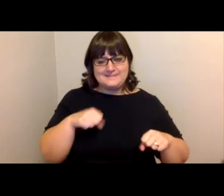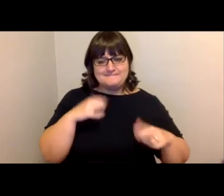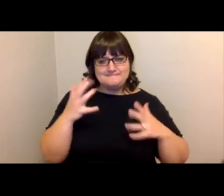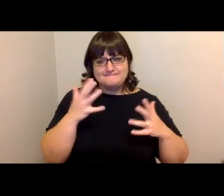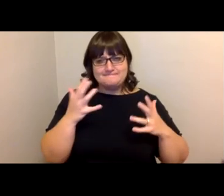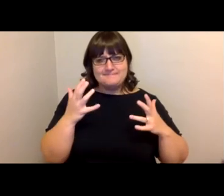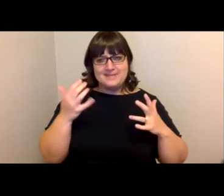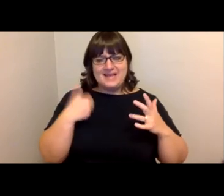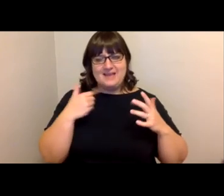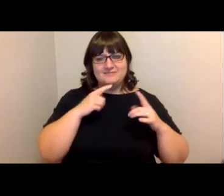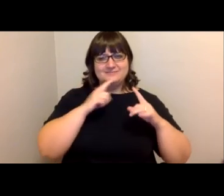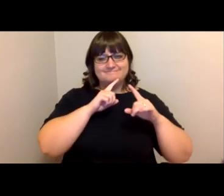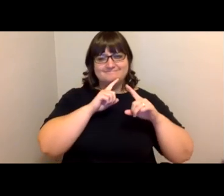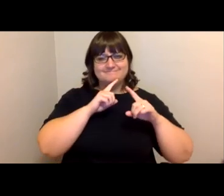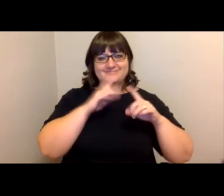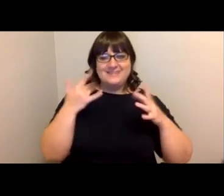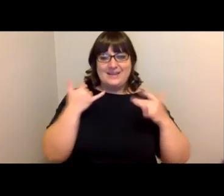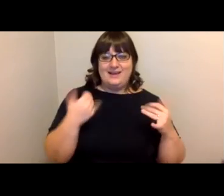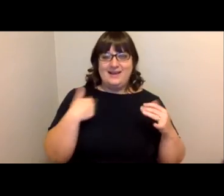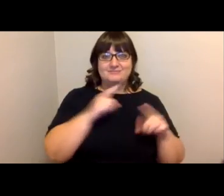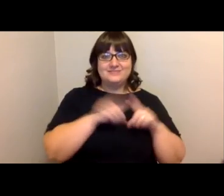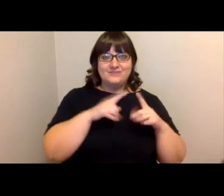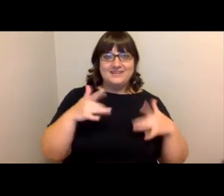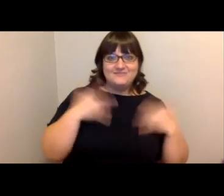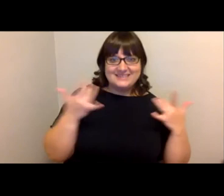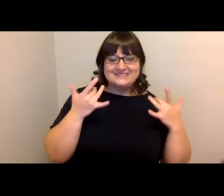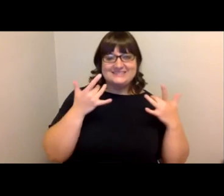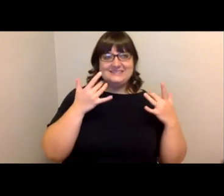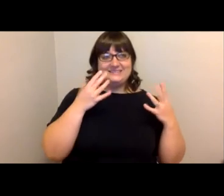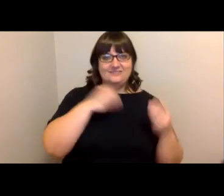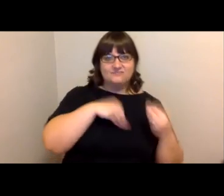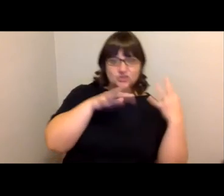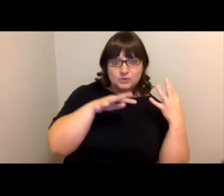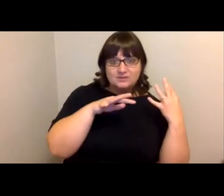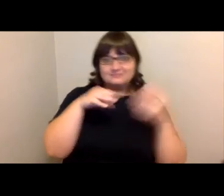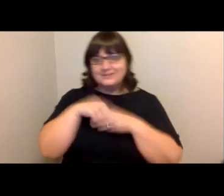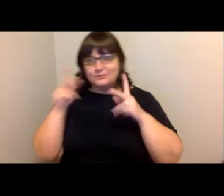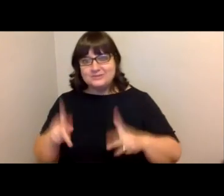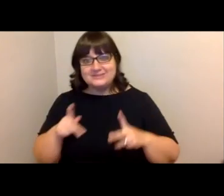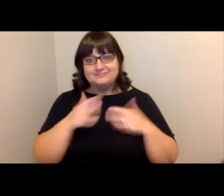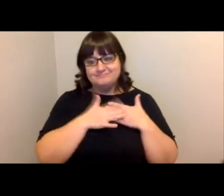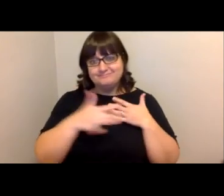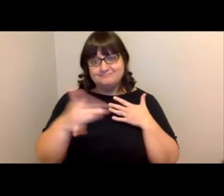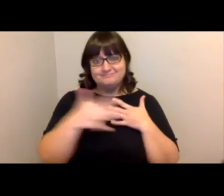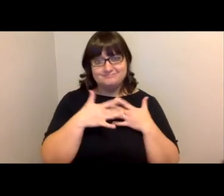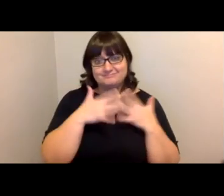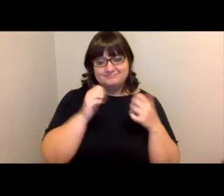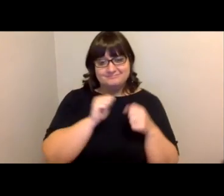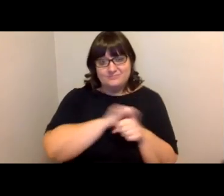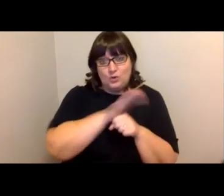offerings and events over the next however long we're in COVID, which I think is the beginning of a season.